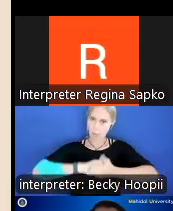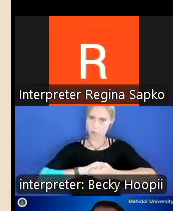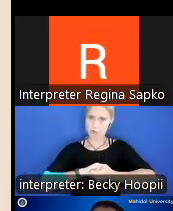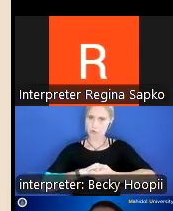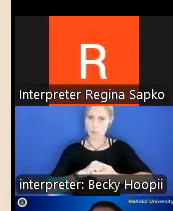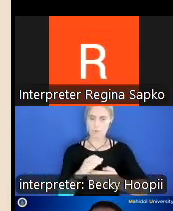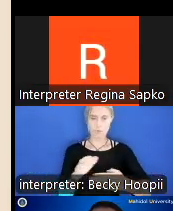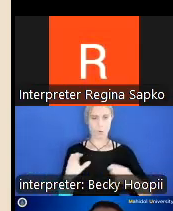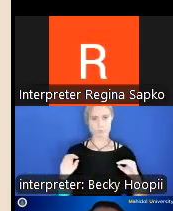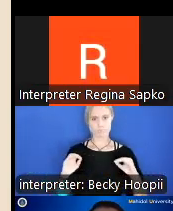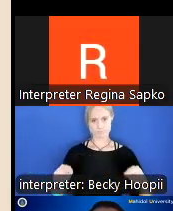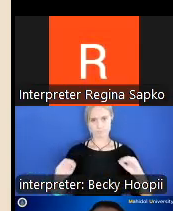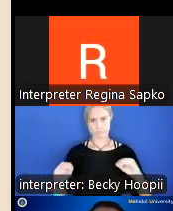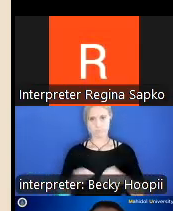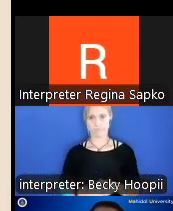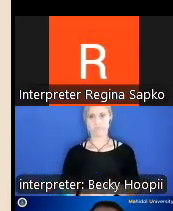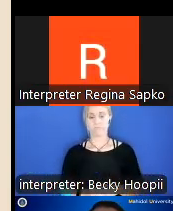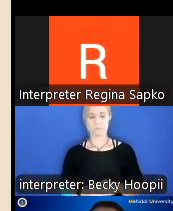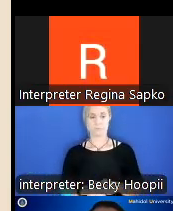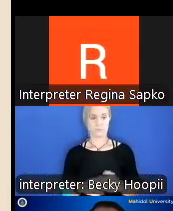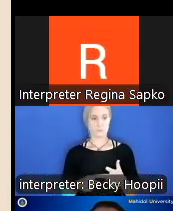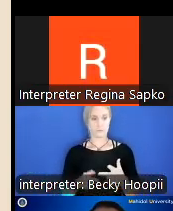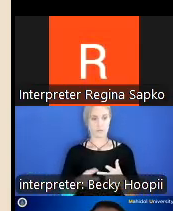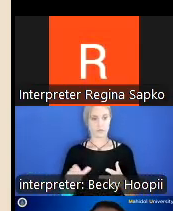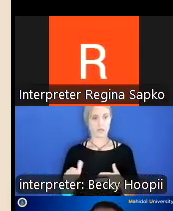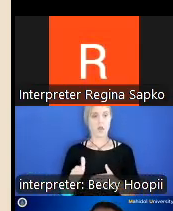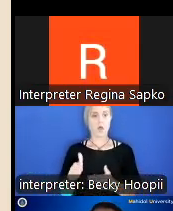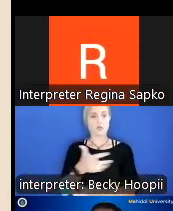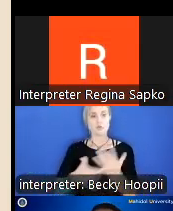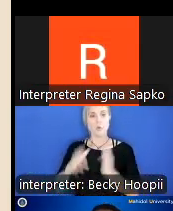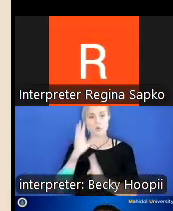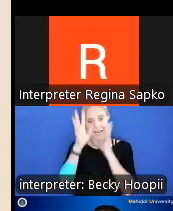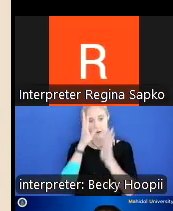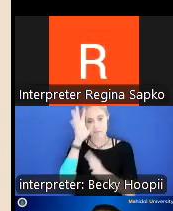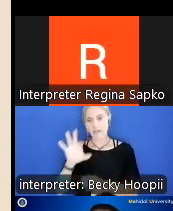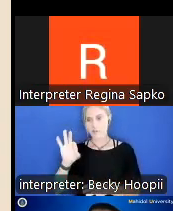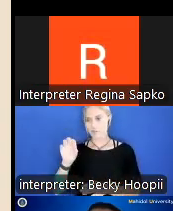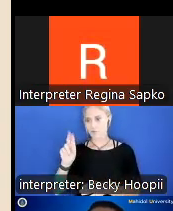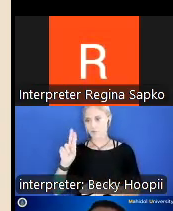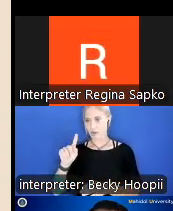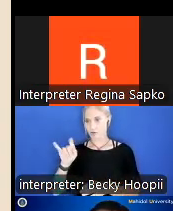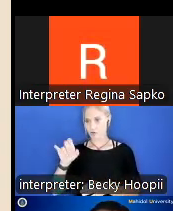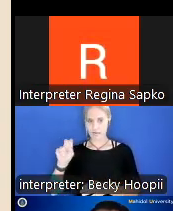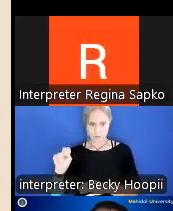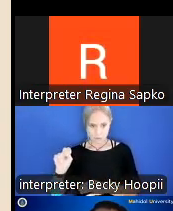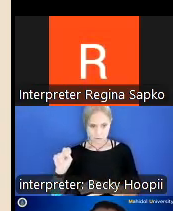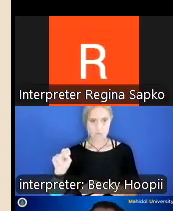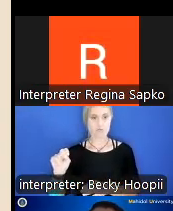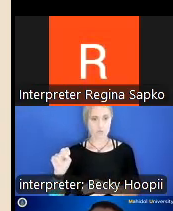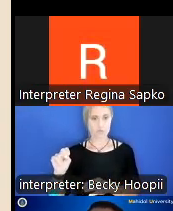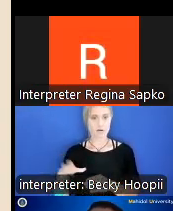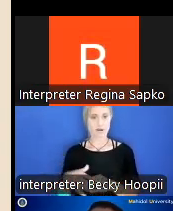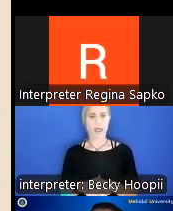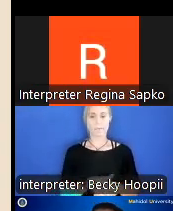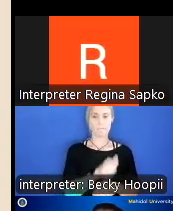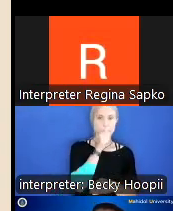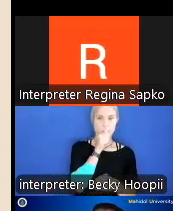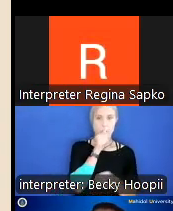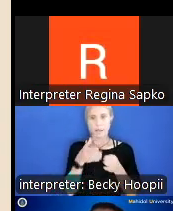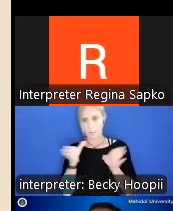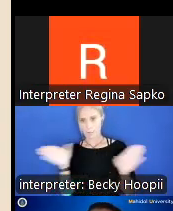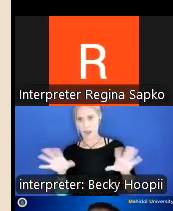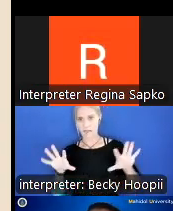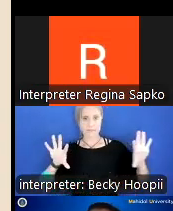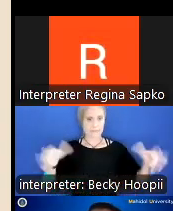And another one is about Social Innovation Foundation and other public sector. Initiate